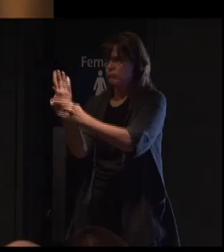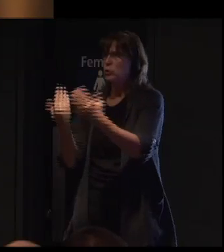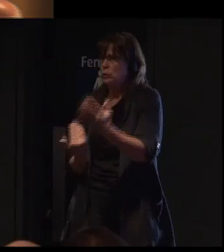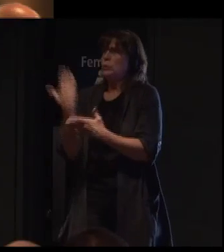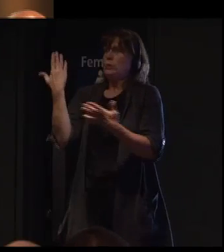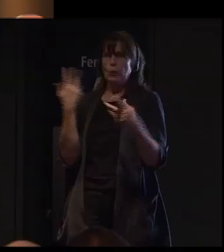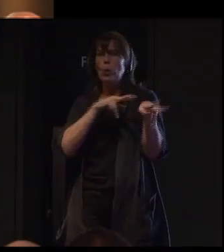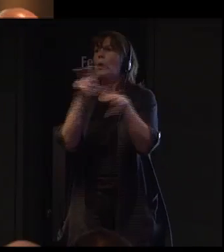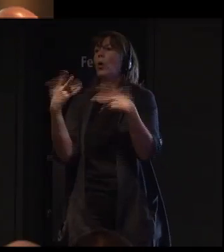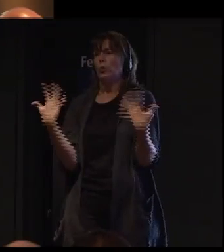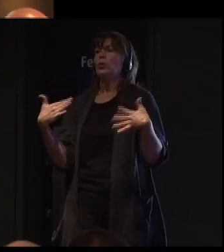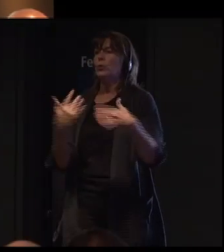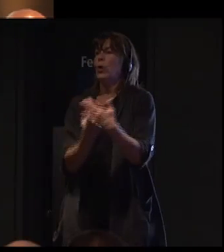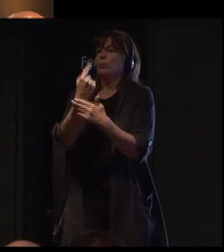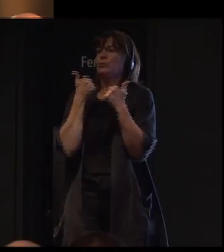2012.